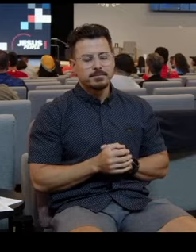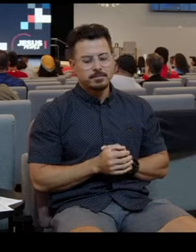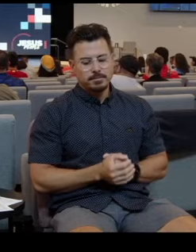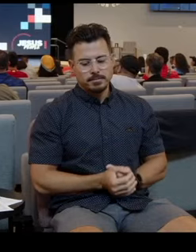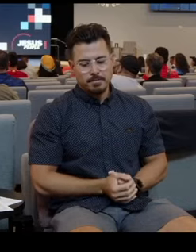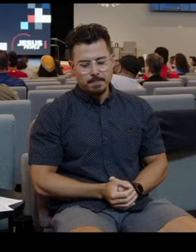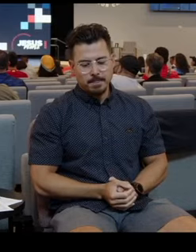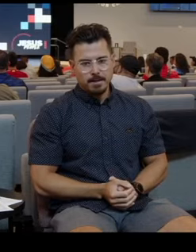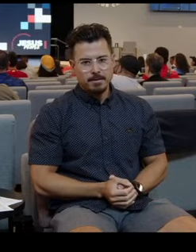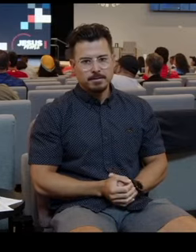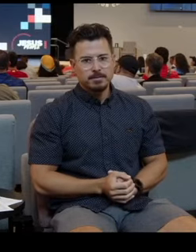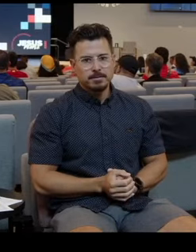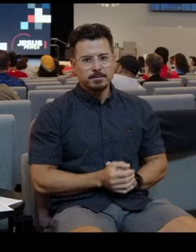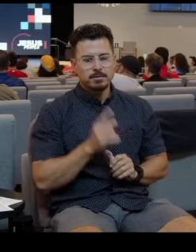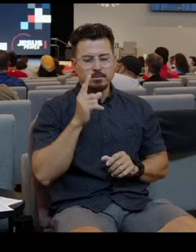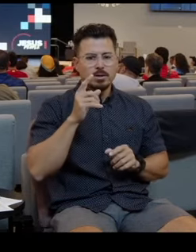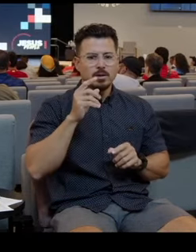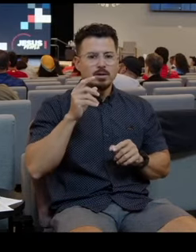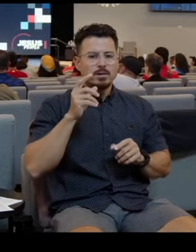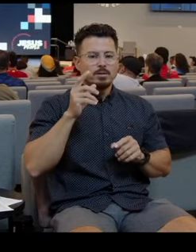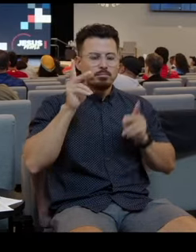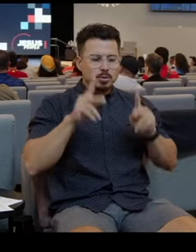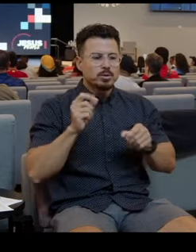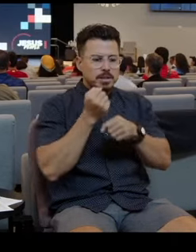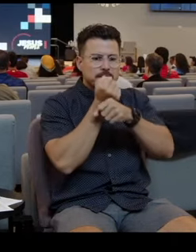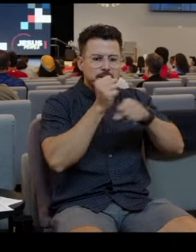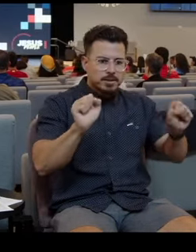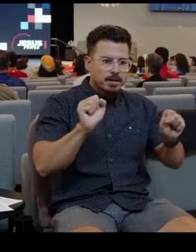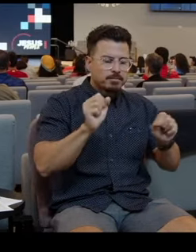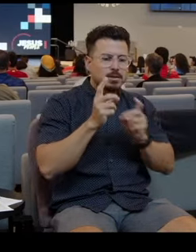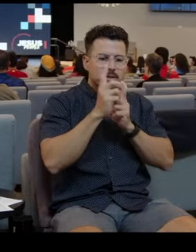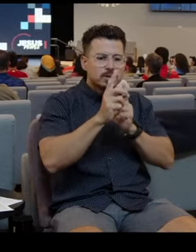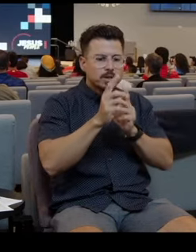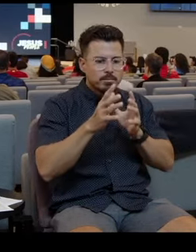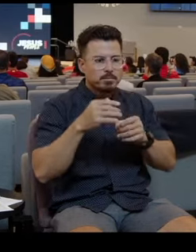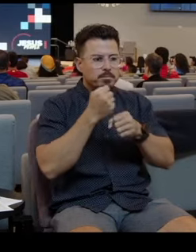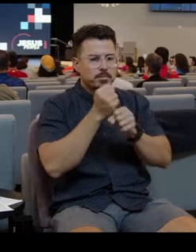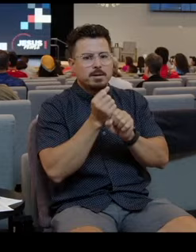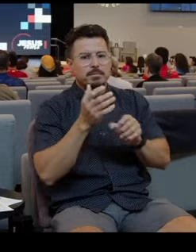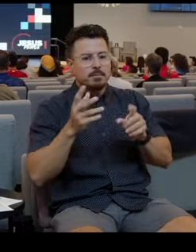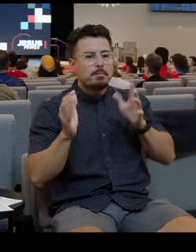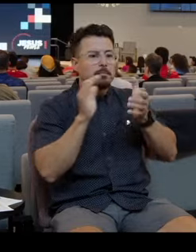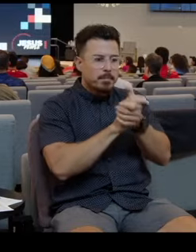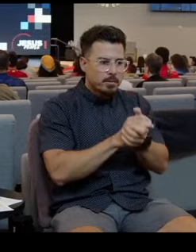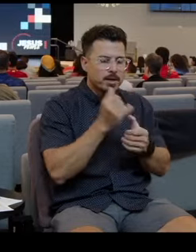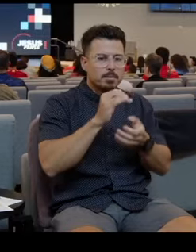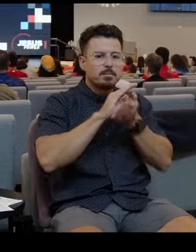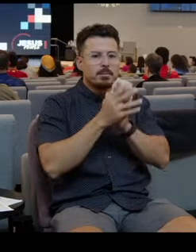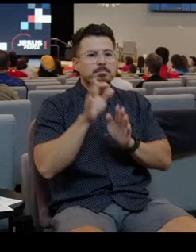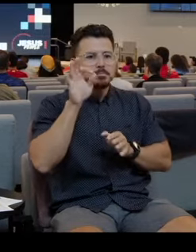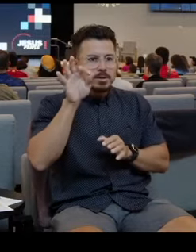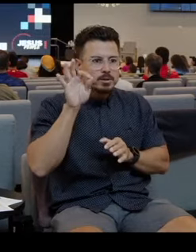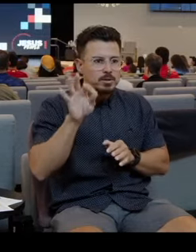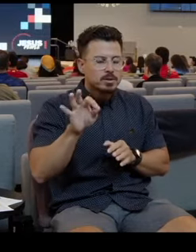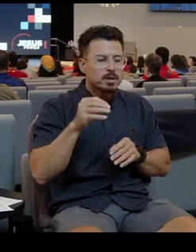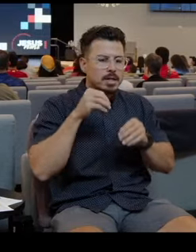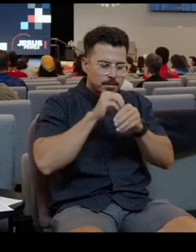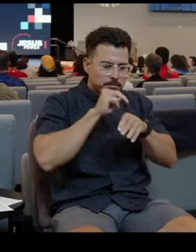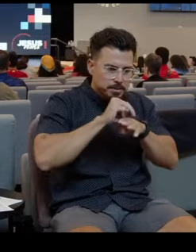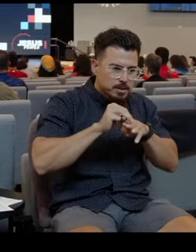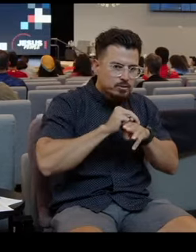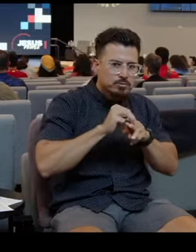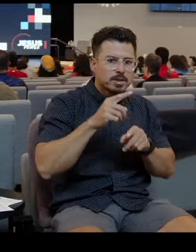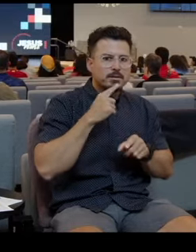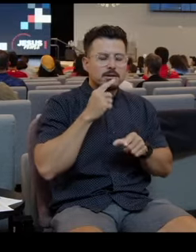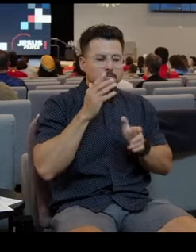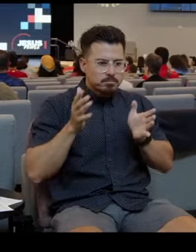A convert is evangelized, discipled, often married, trained in ministry, and